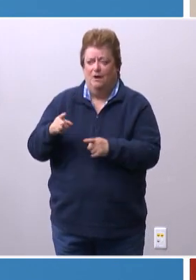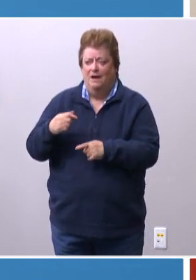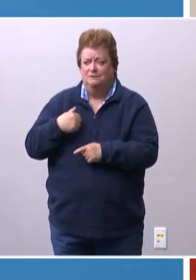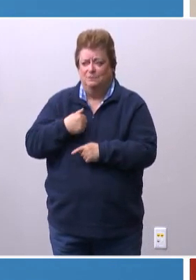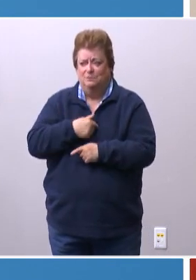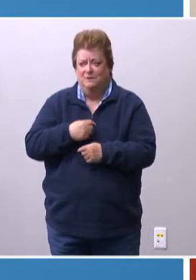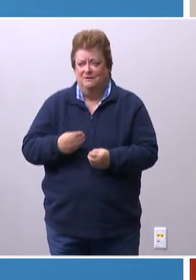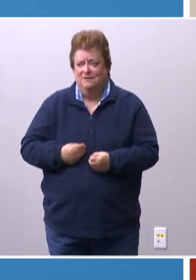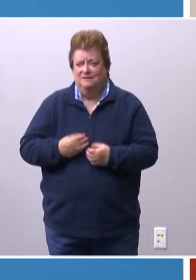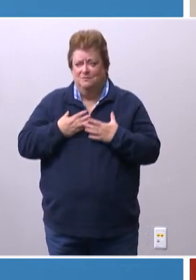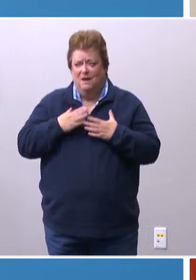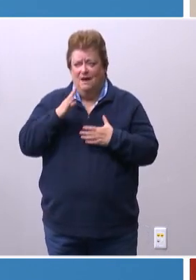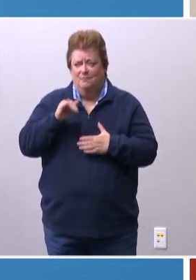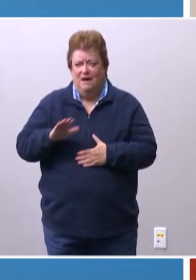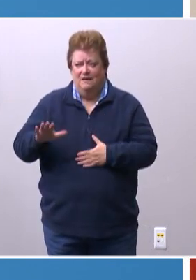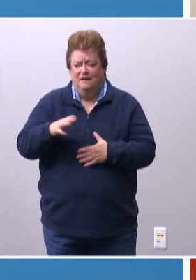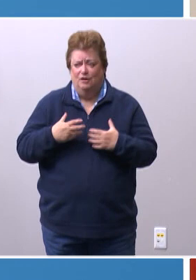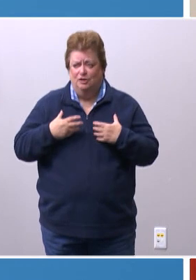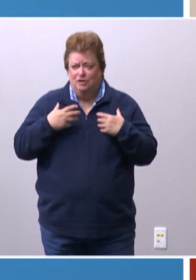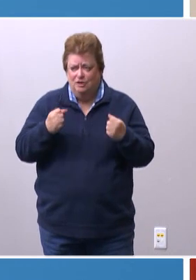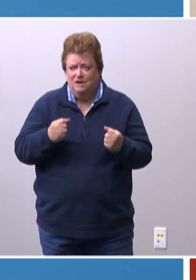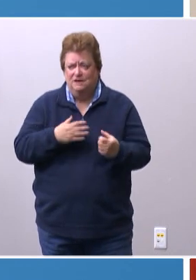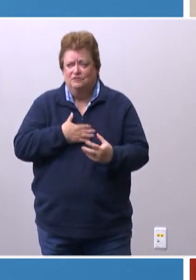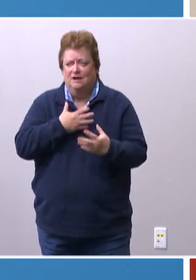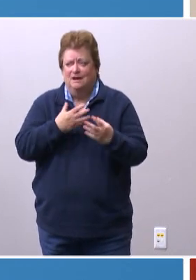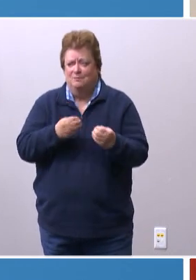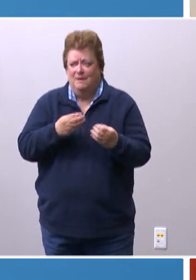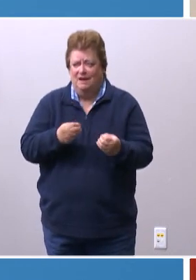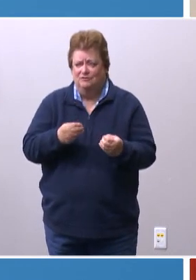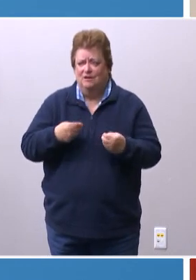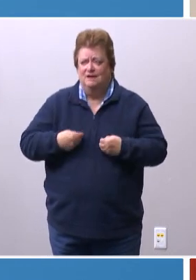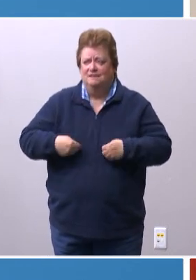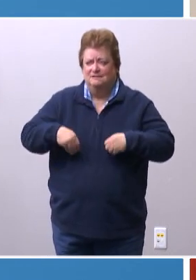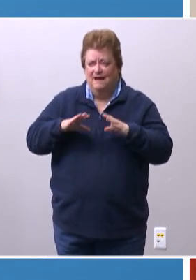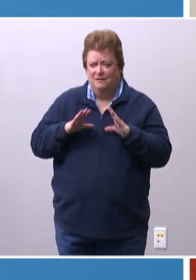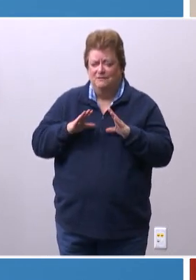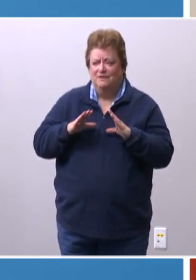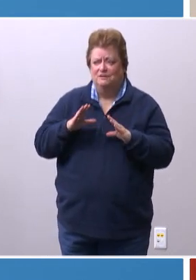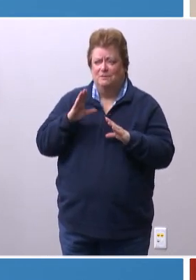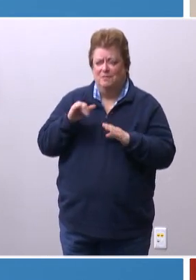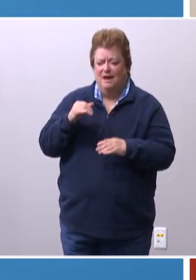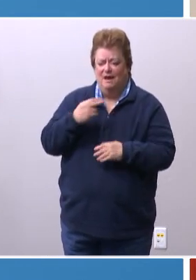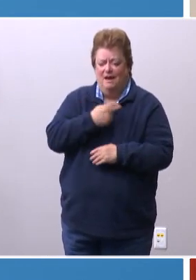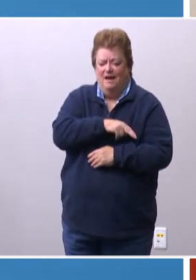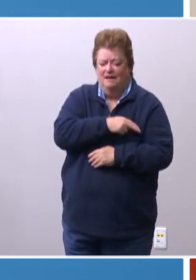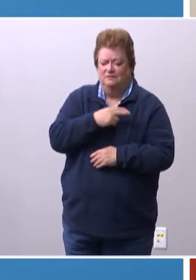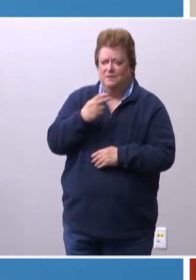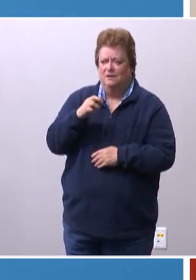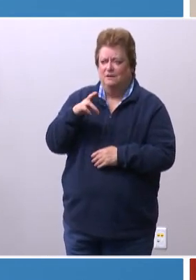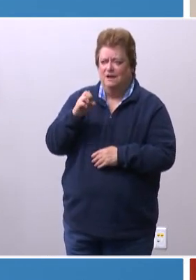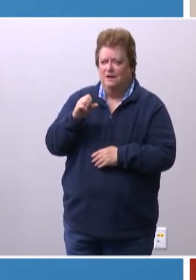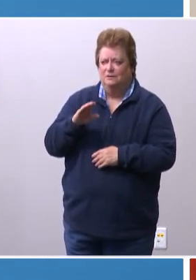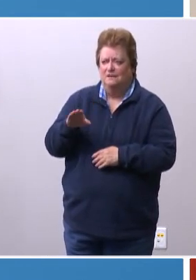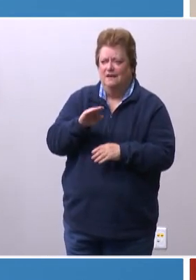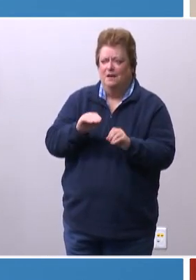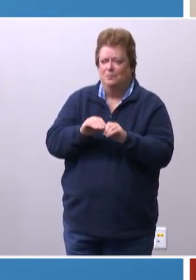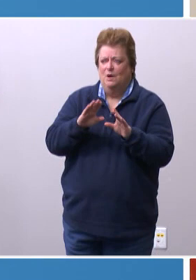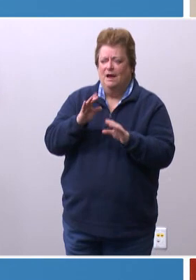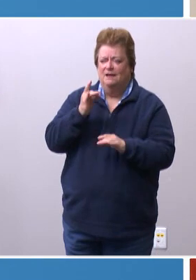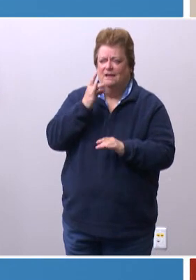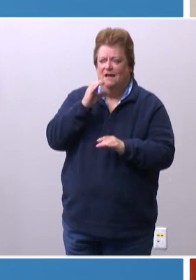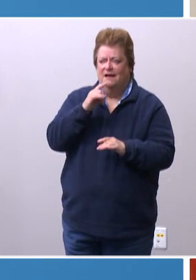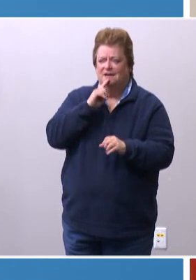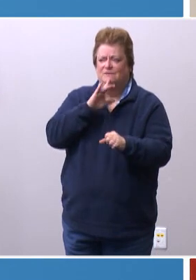inspired by the courage and the compassion and sacrifice of our hospital heroes as their bright light of dedication